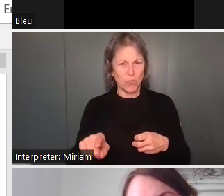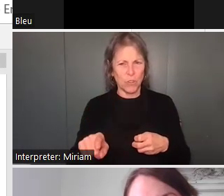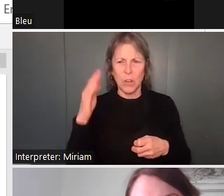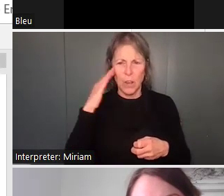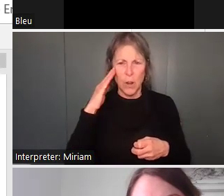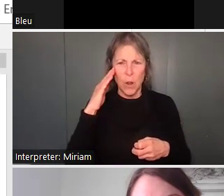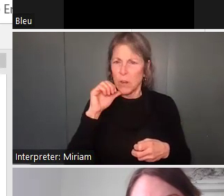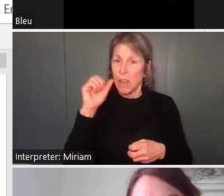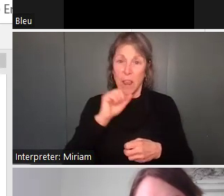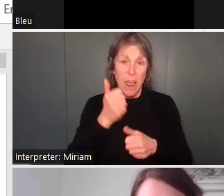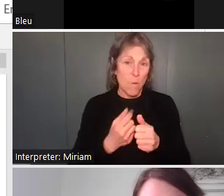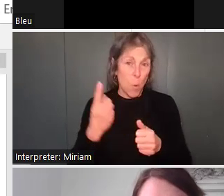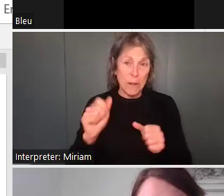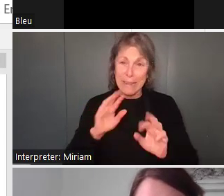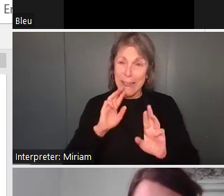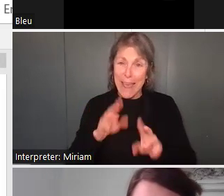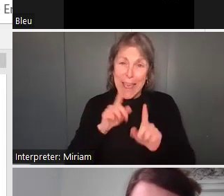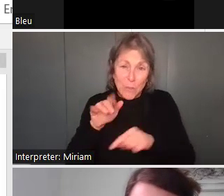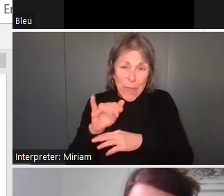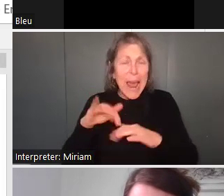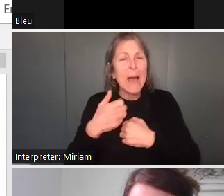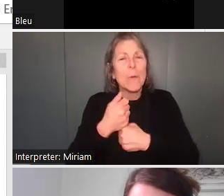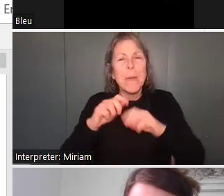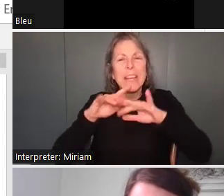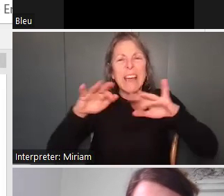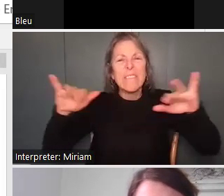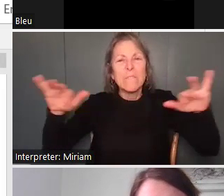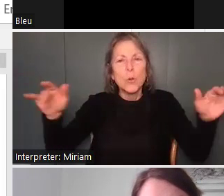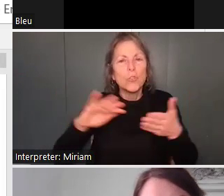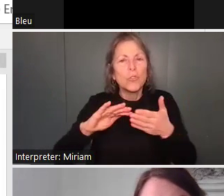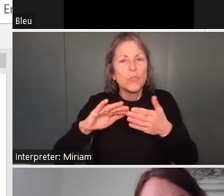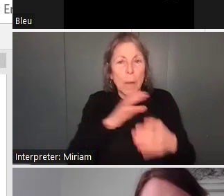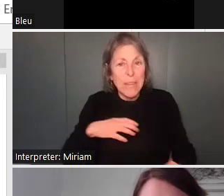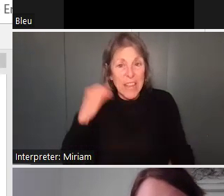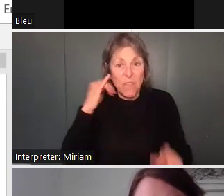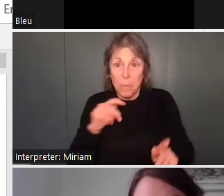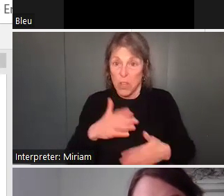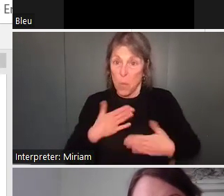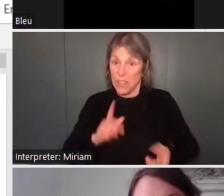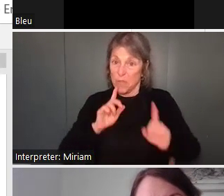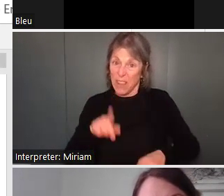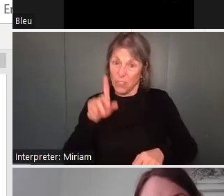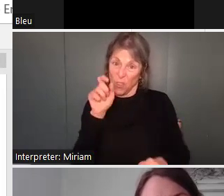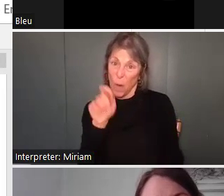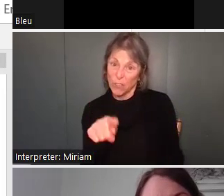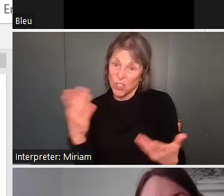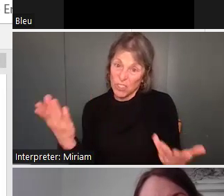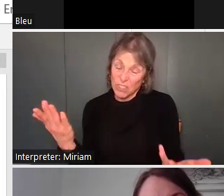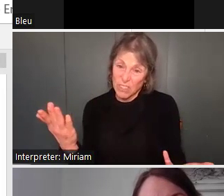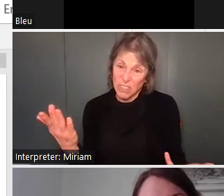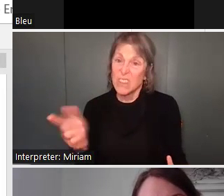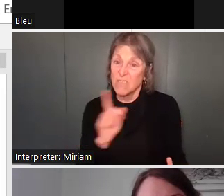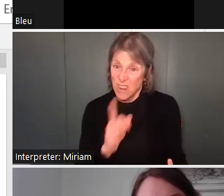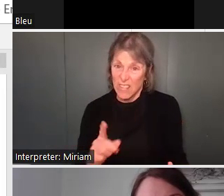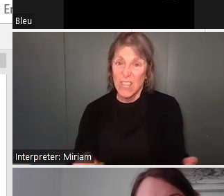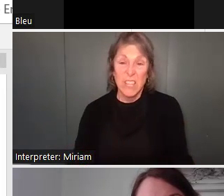everyone's mean, answering it, but how do we make a diverse committee if people aren't willing to answer the question? I feel like if people aren't willing to talk about